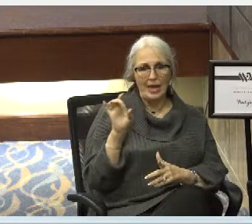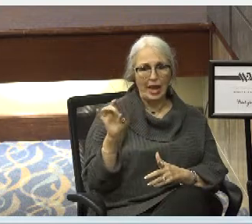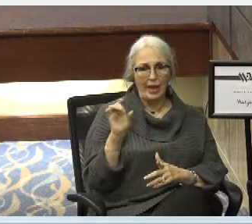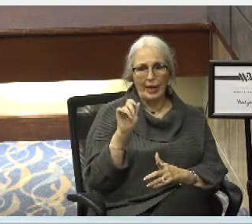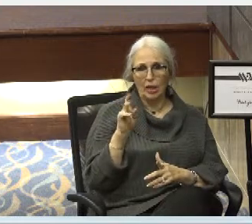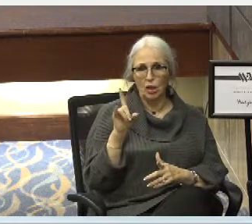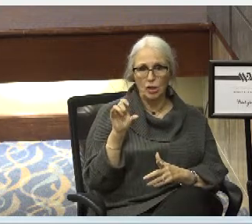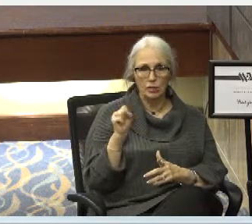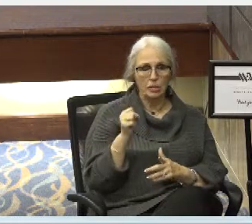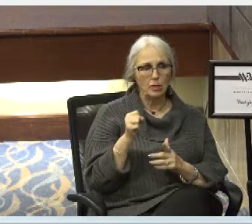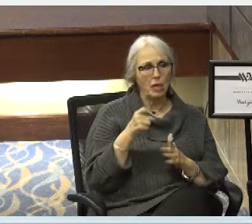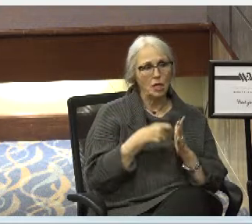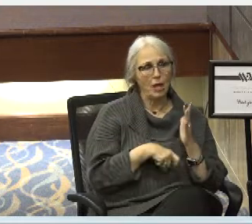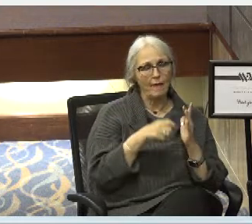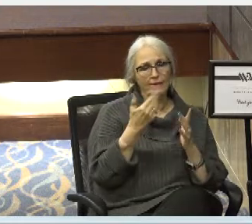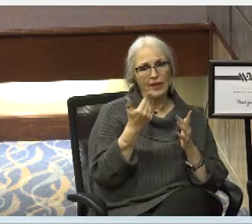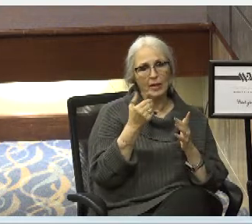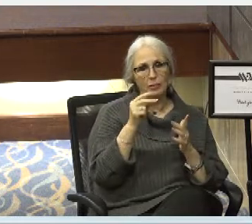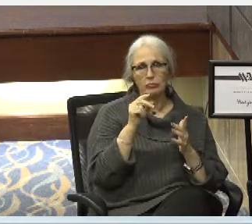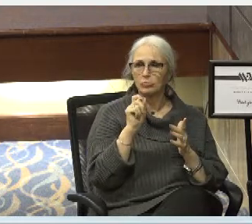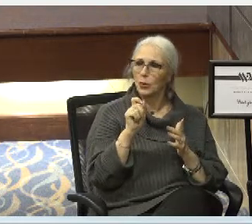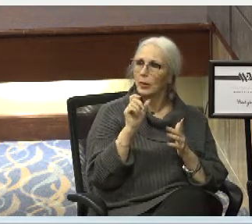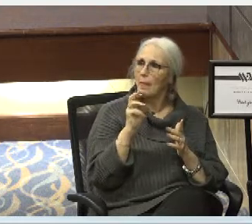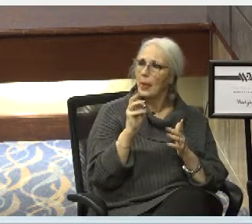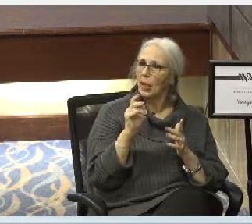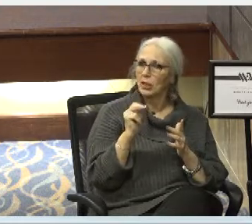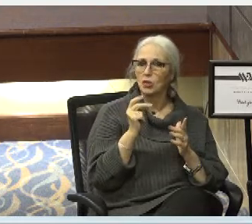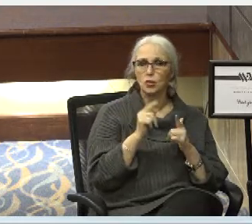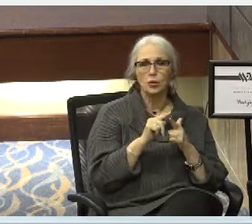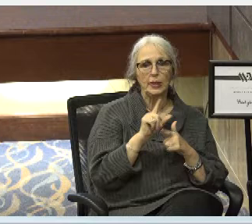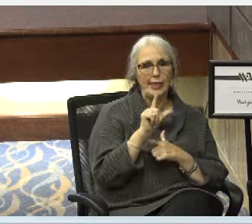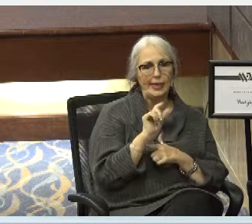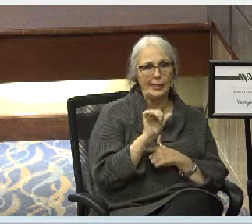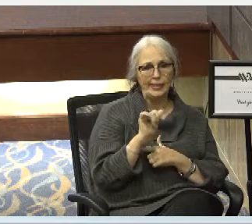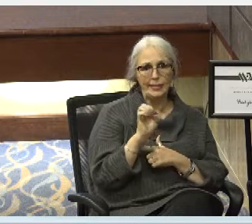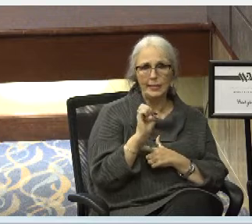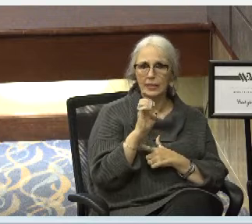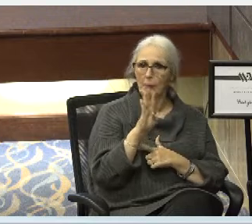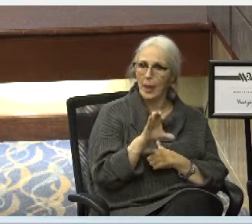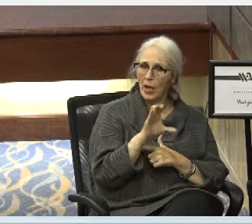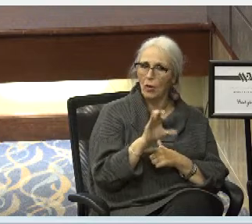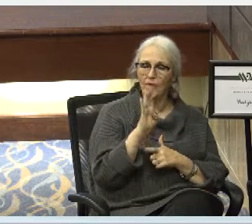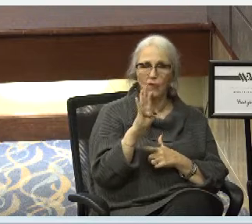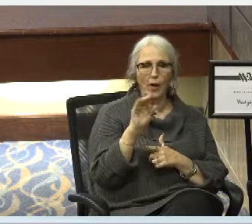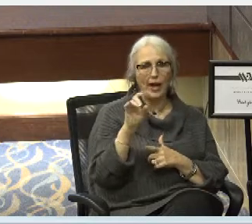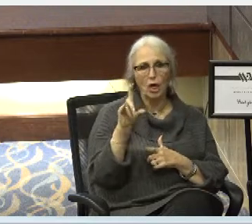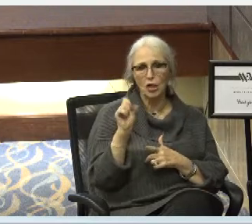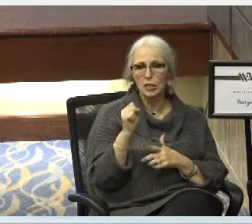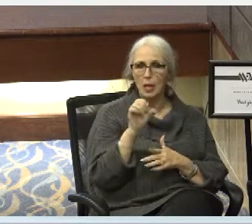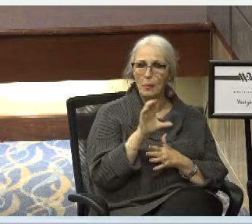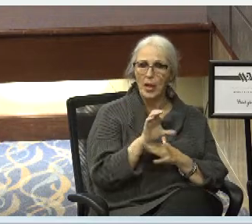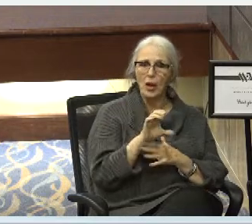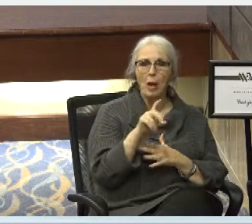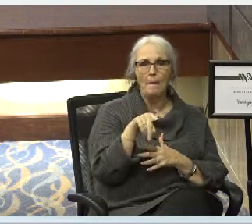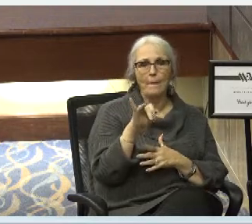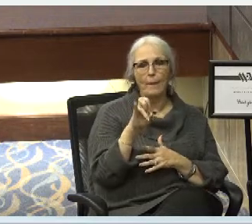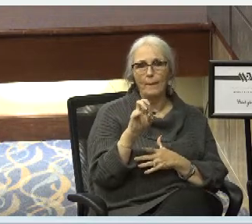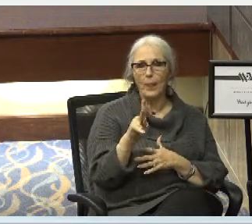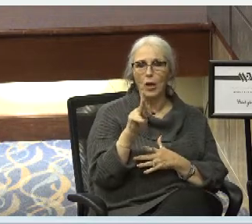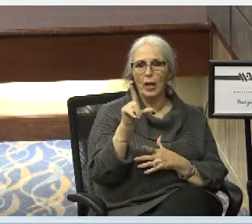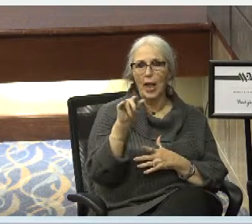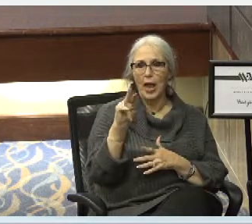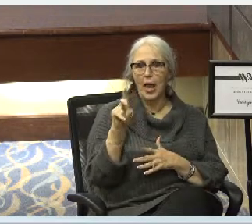a cost of $15.2 million. Lease to Baylor approximately 1.74 acres of the Brazos Common Parkland,